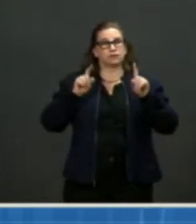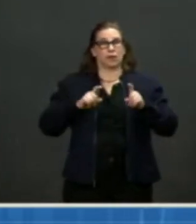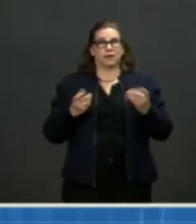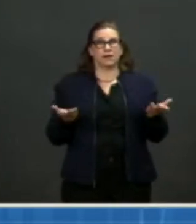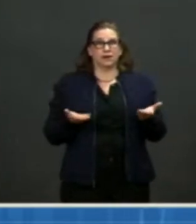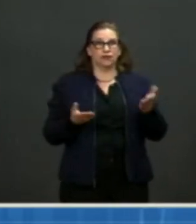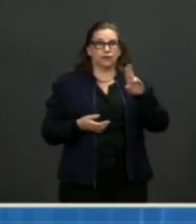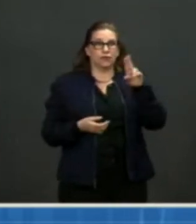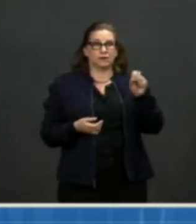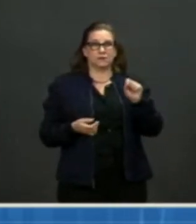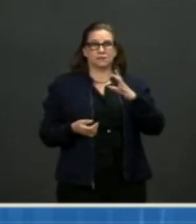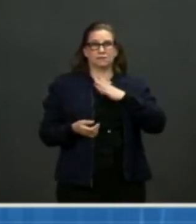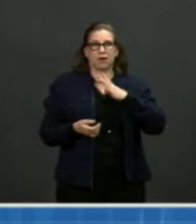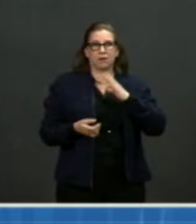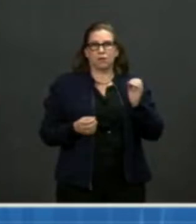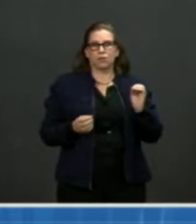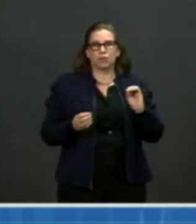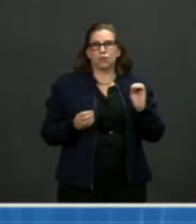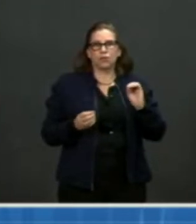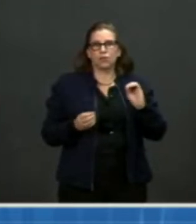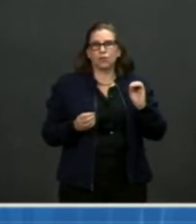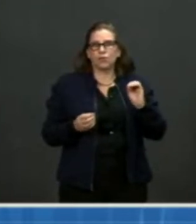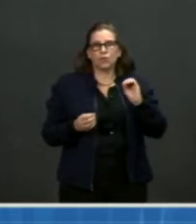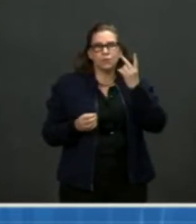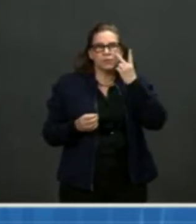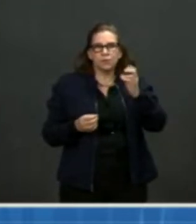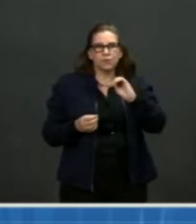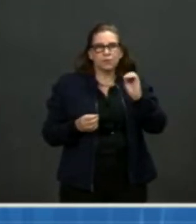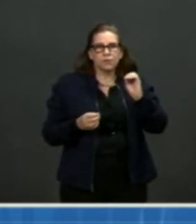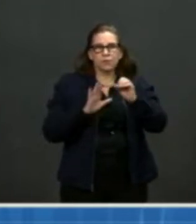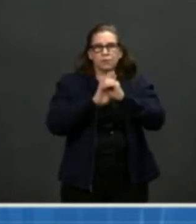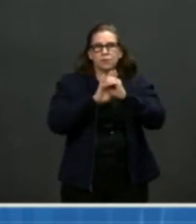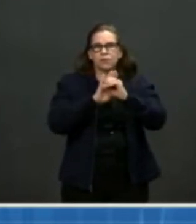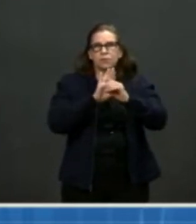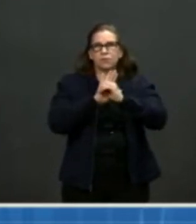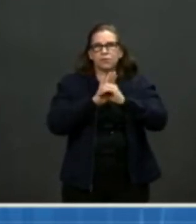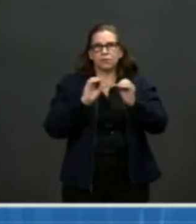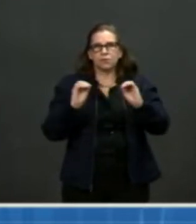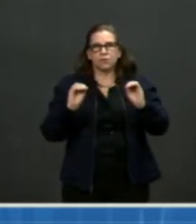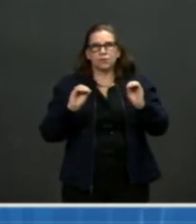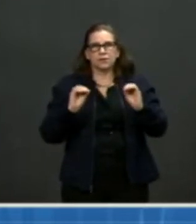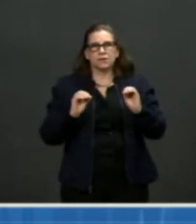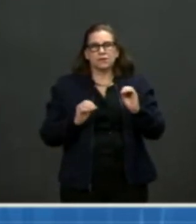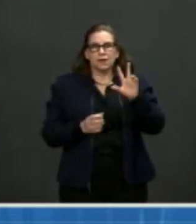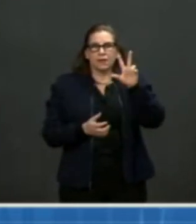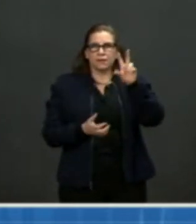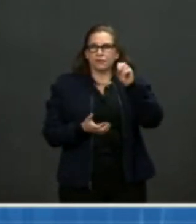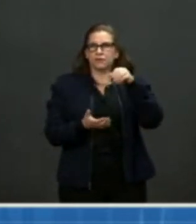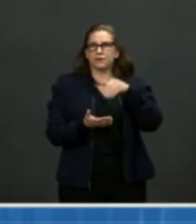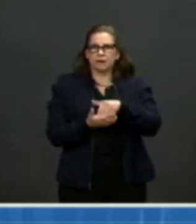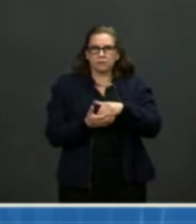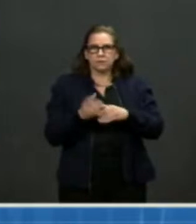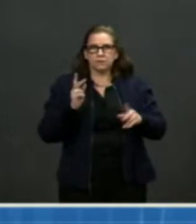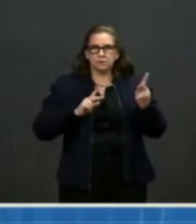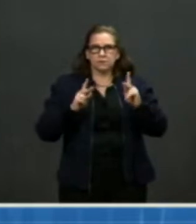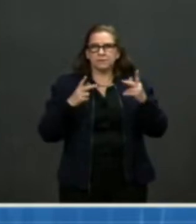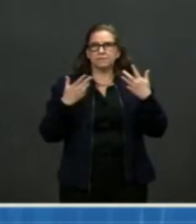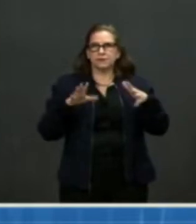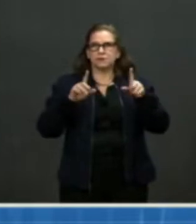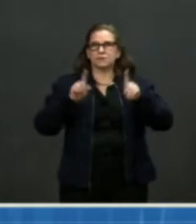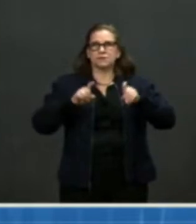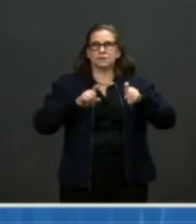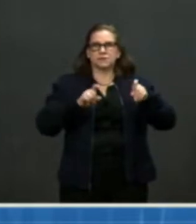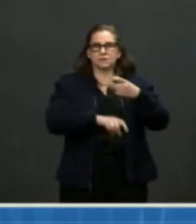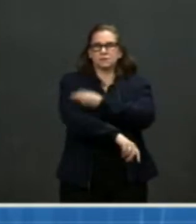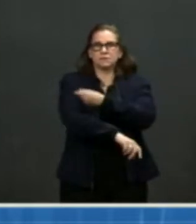in 30,000+. But as Andy mentioned just a moment ago, the FDA is going to